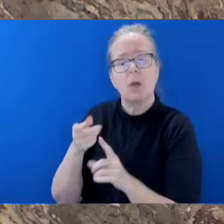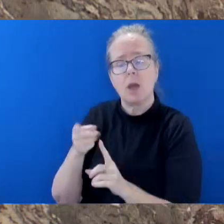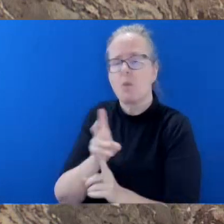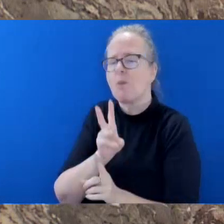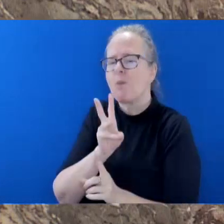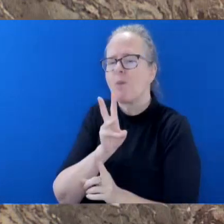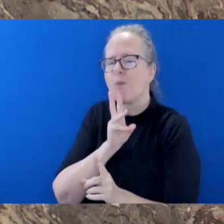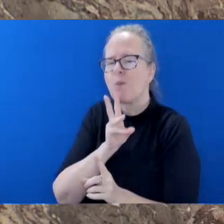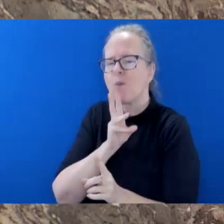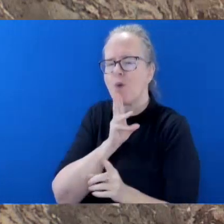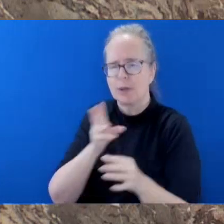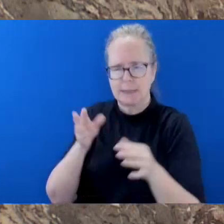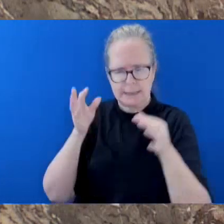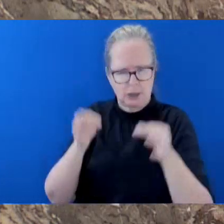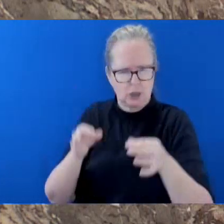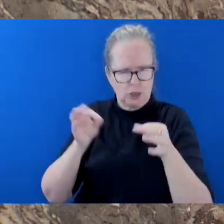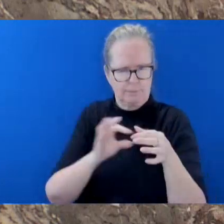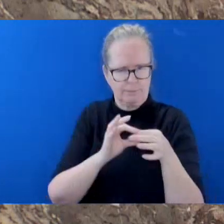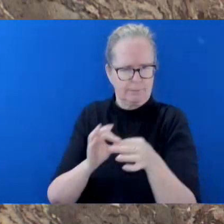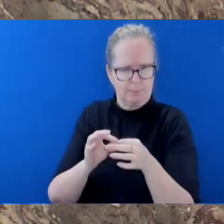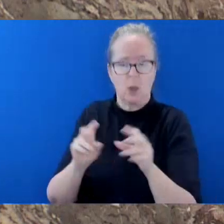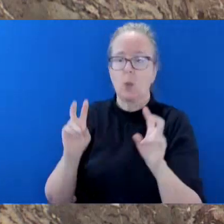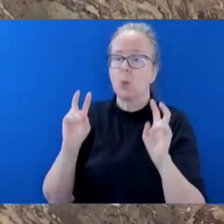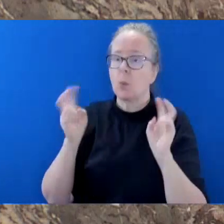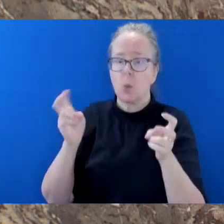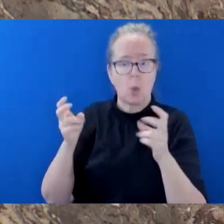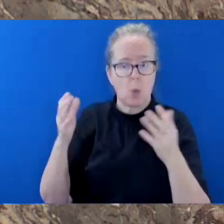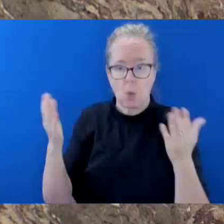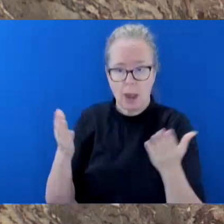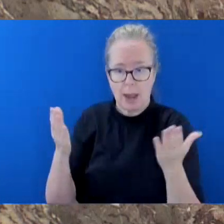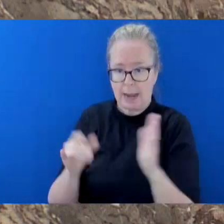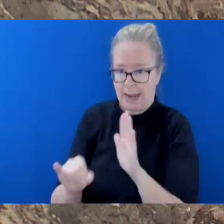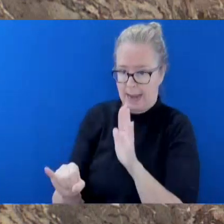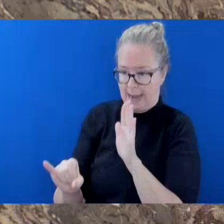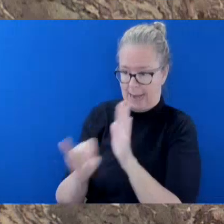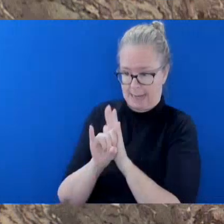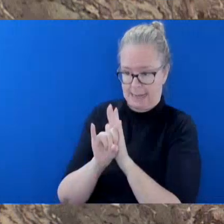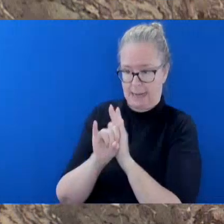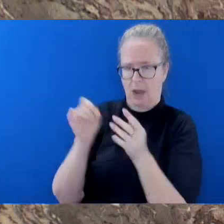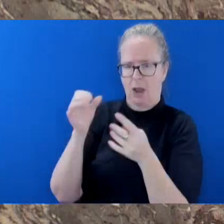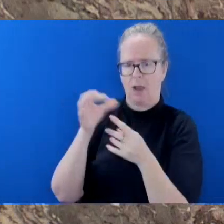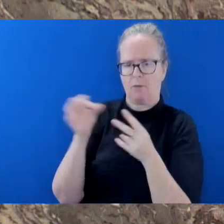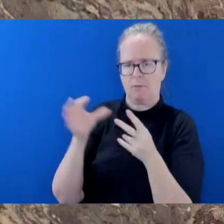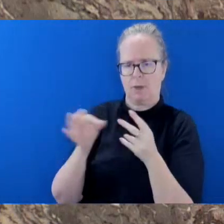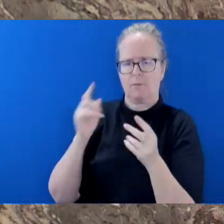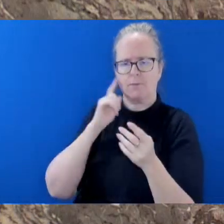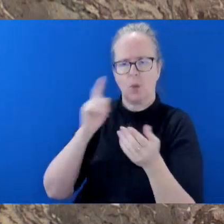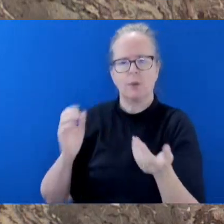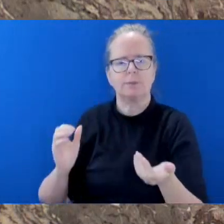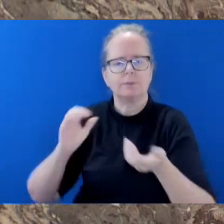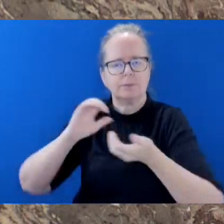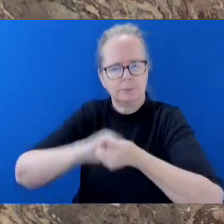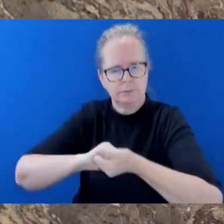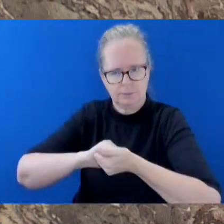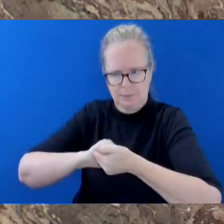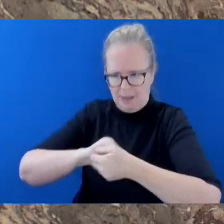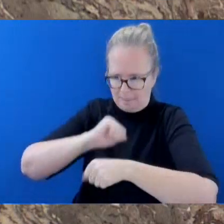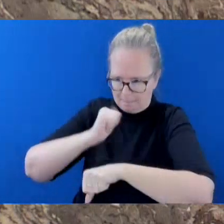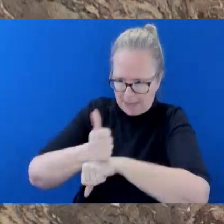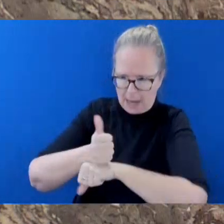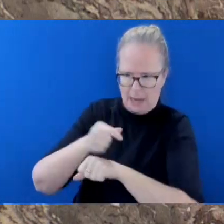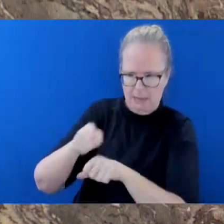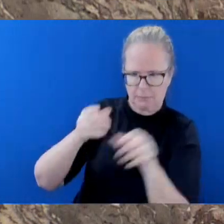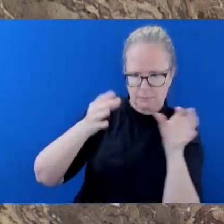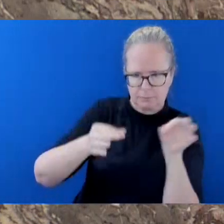identifying options and expectations for joint and consent-based decision-making and statutory decisions, end quote. Mr. Speaker, this is